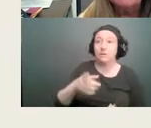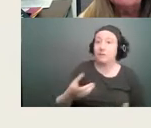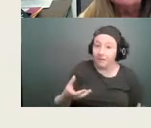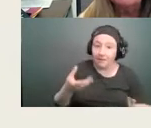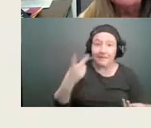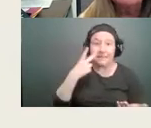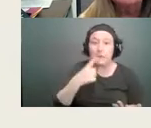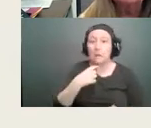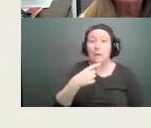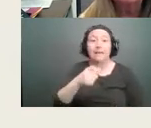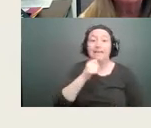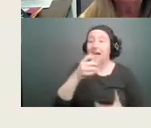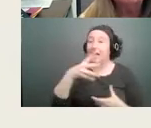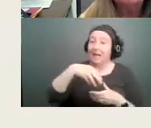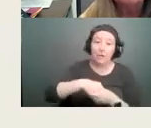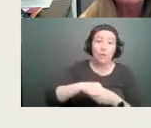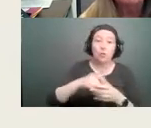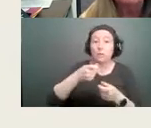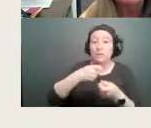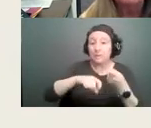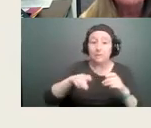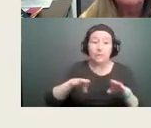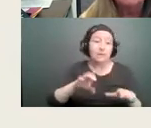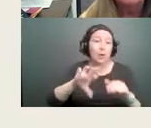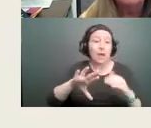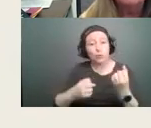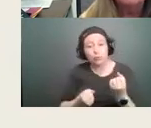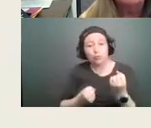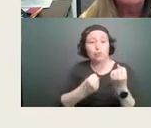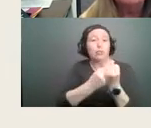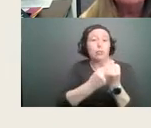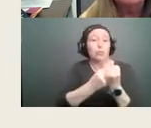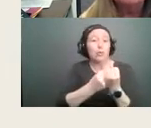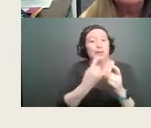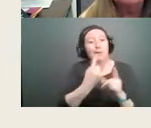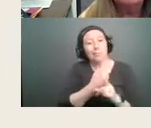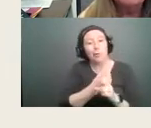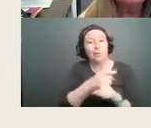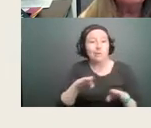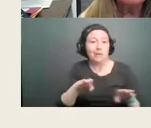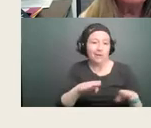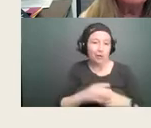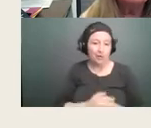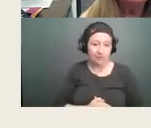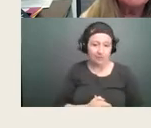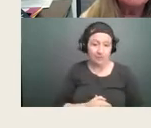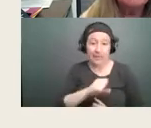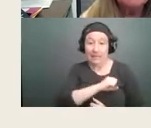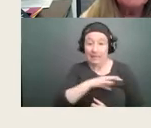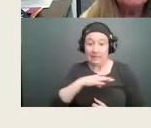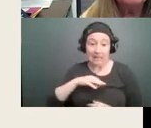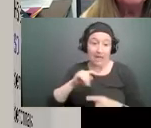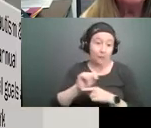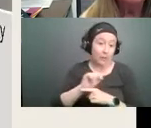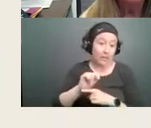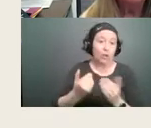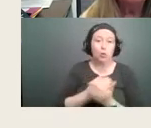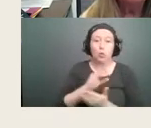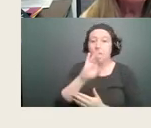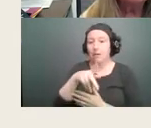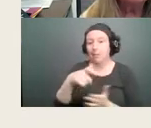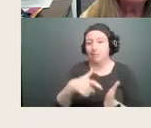replacement behaviors or systems to reinforce the appropriate behavior. Staff training and a new BIP